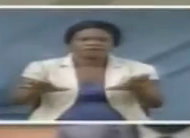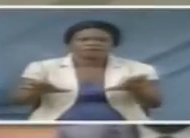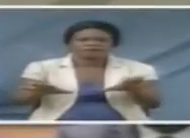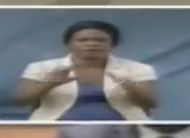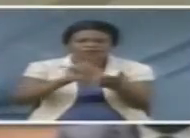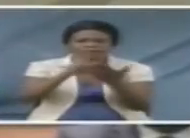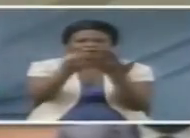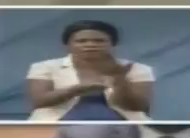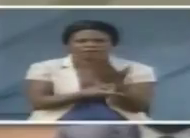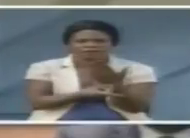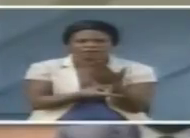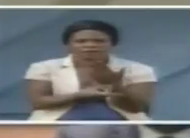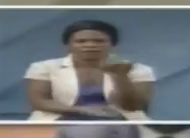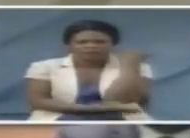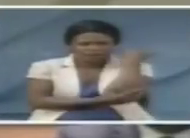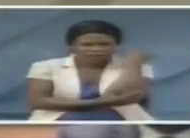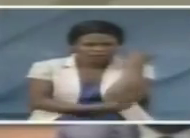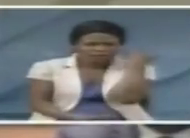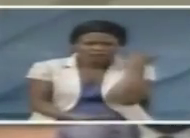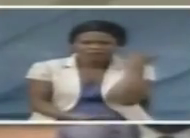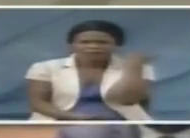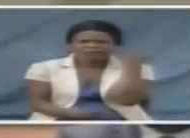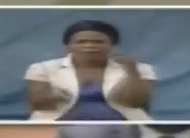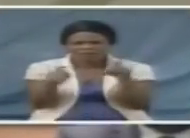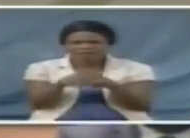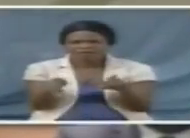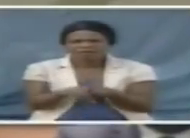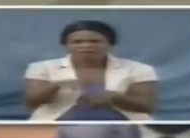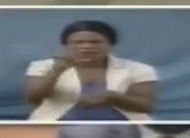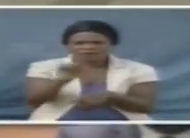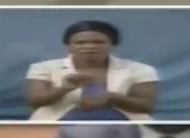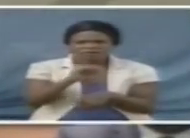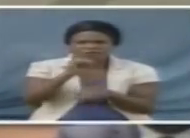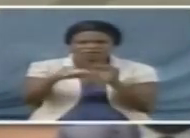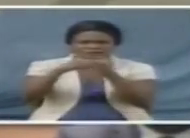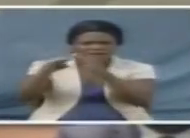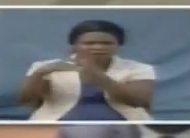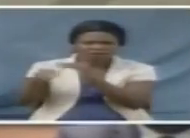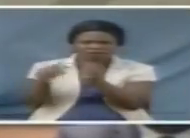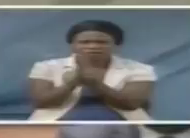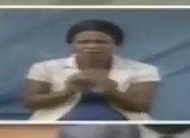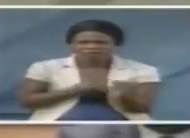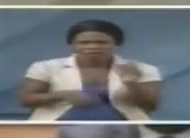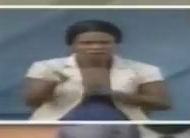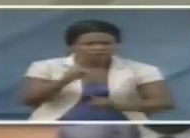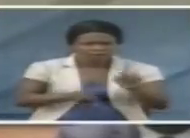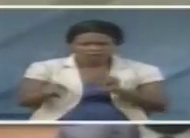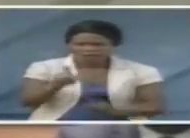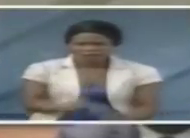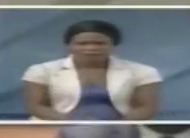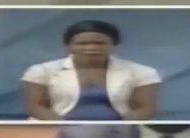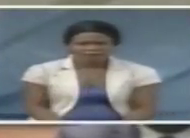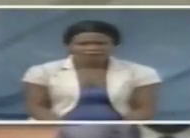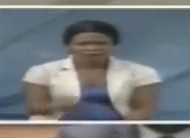our economic diversification agenda, the reduction in poverty and vulnerability, as well as